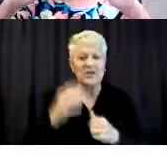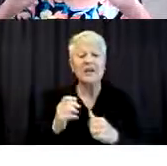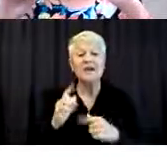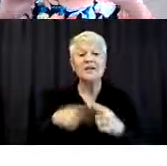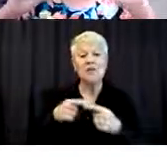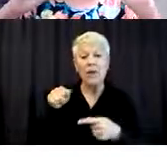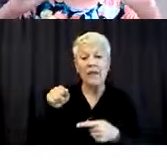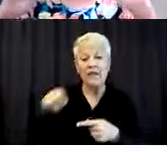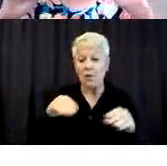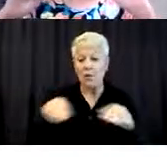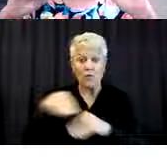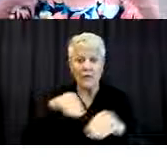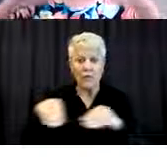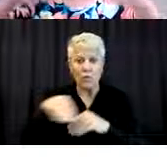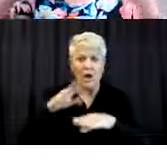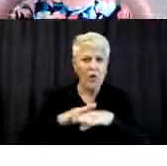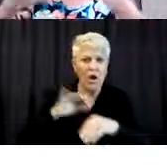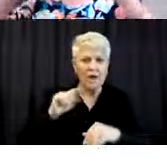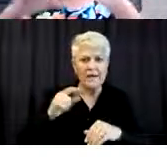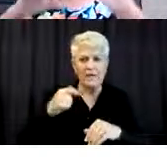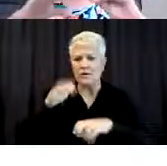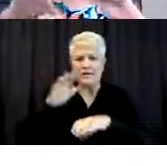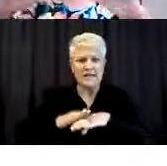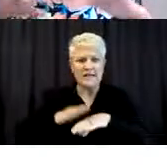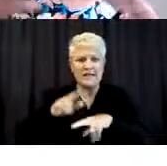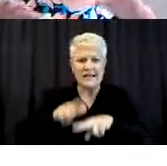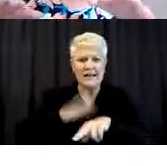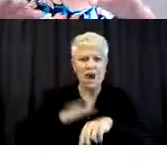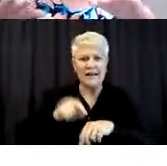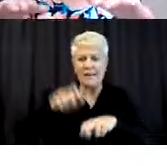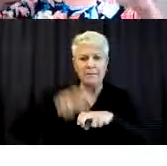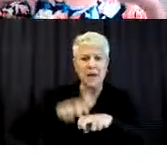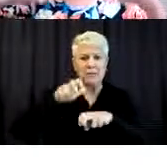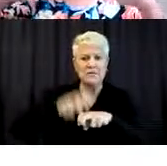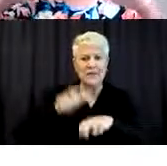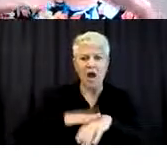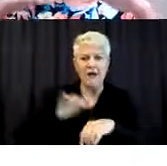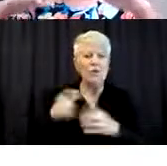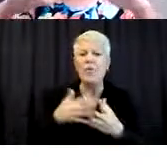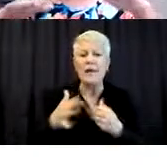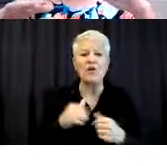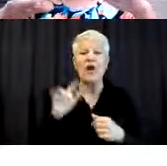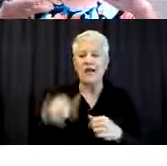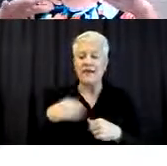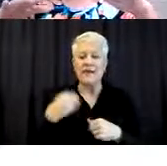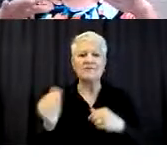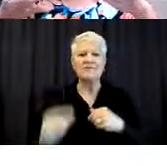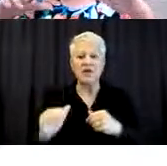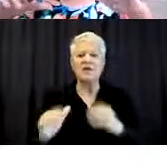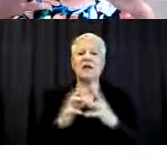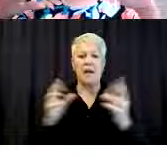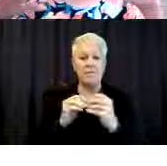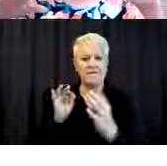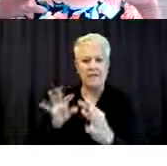they are moving around on it or sitting on it, bouncing on it or whatever, that it gives a child a lot more